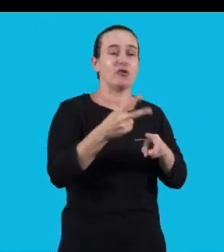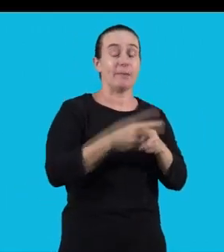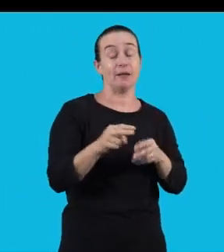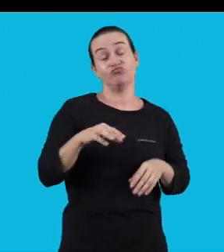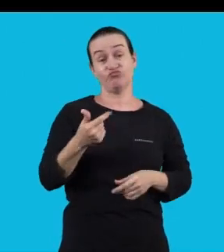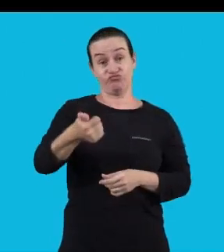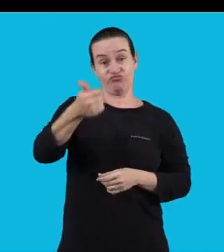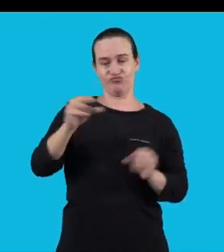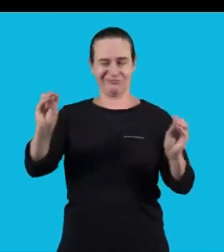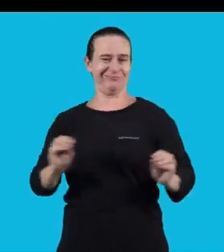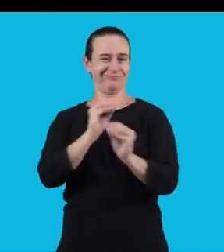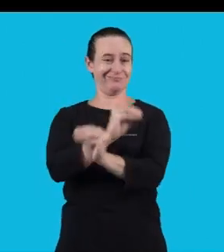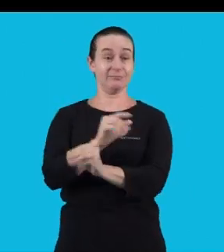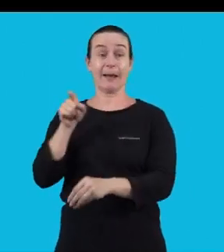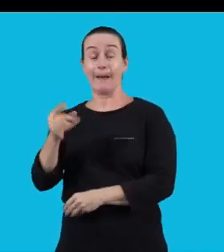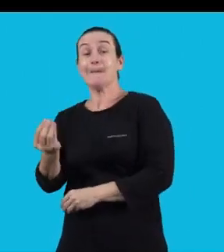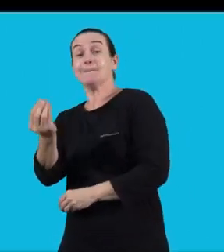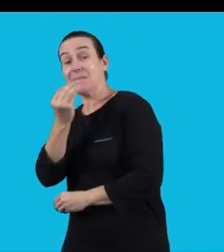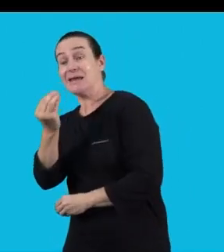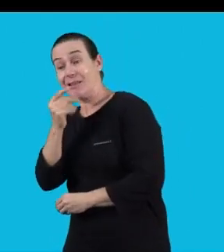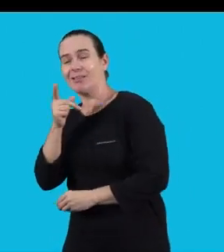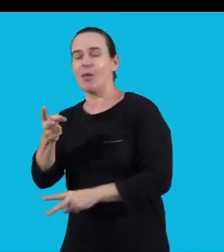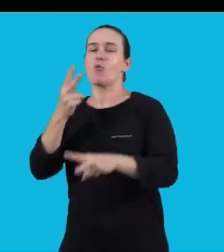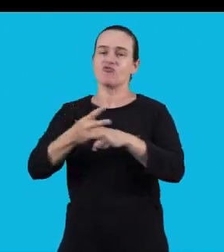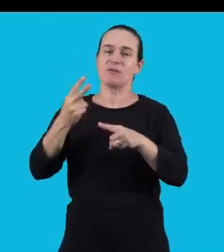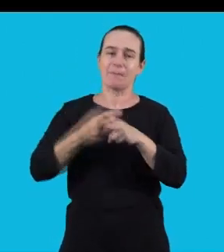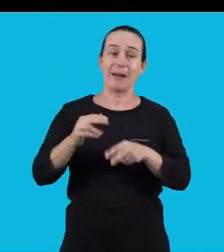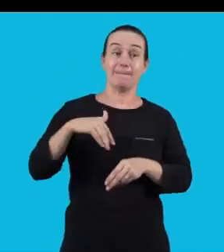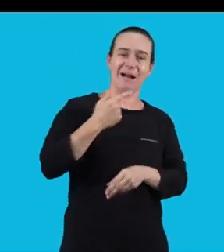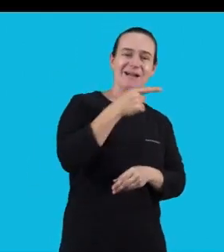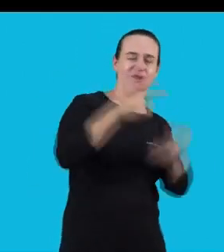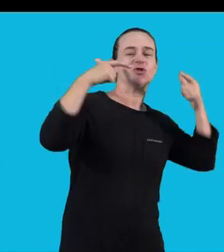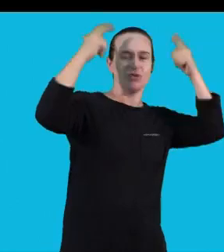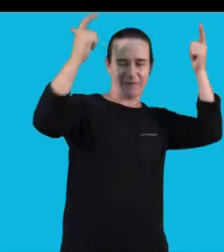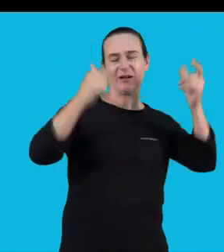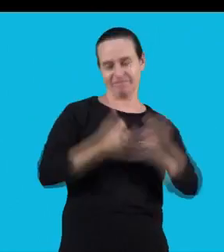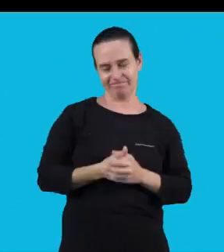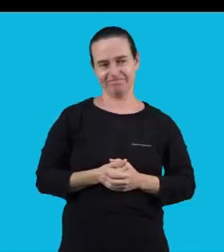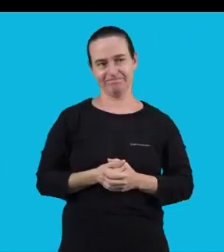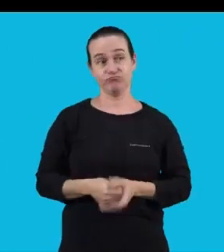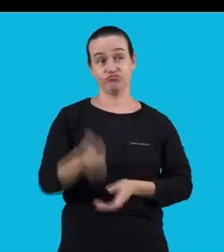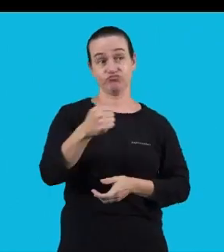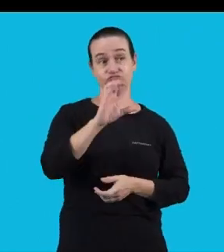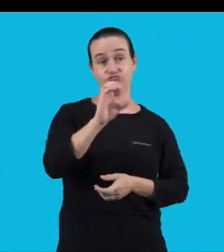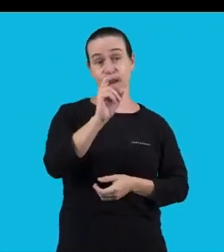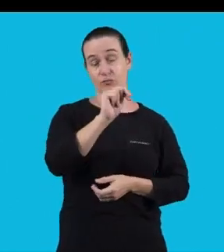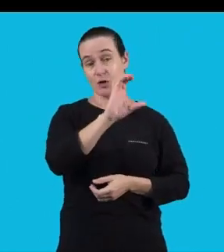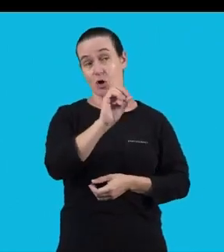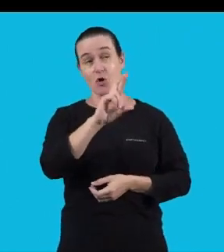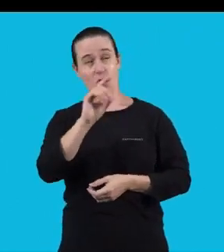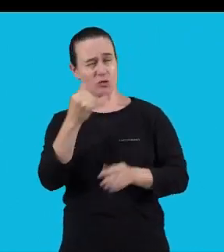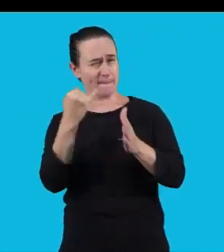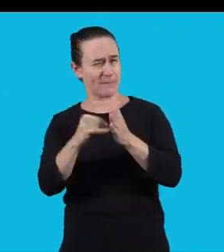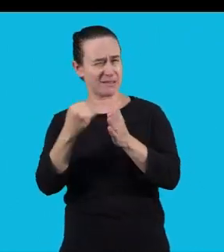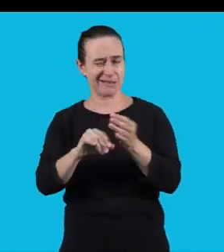prepared by the chef. Very simple, and those steps will work every time. Concord errors